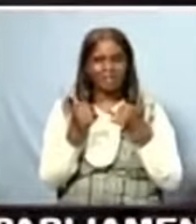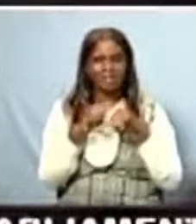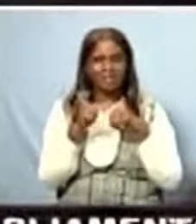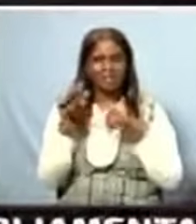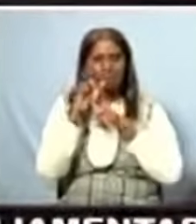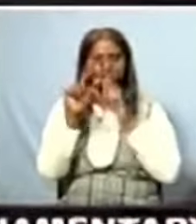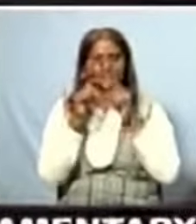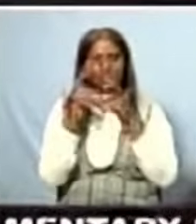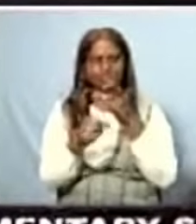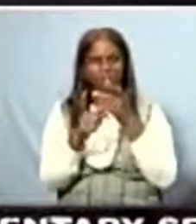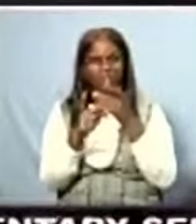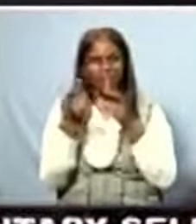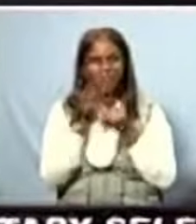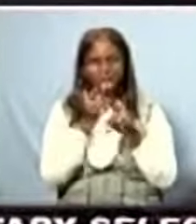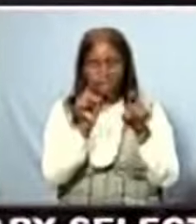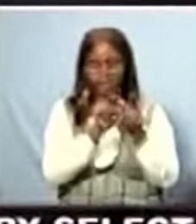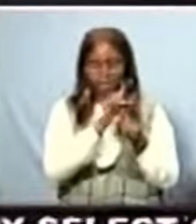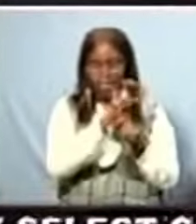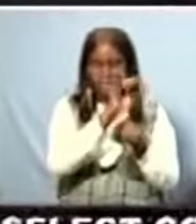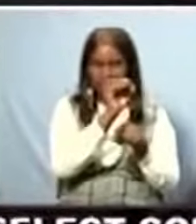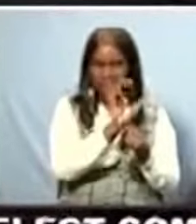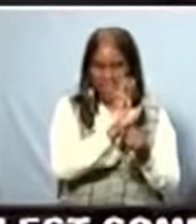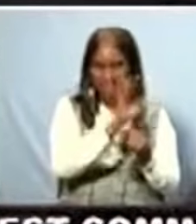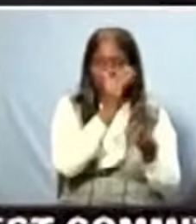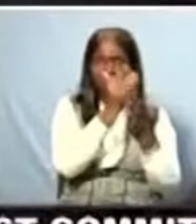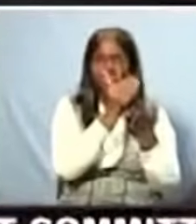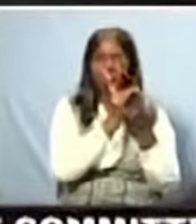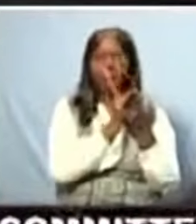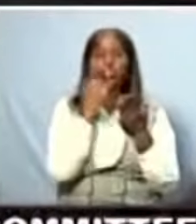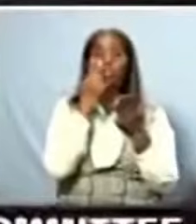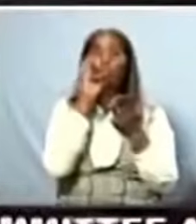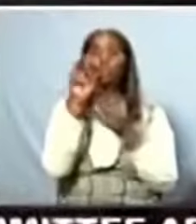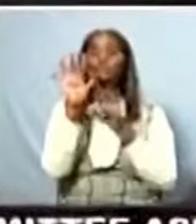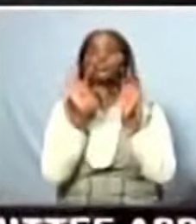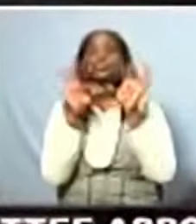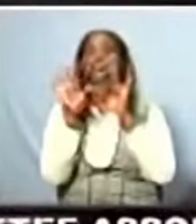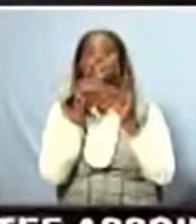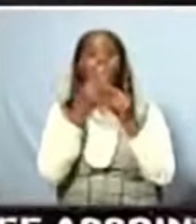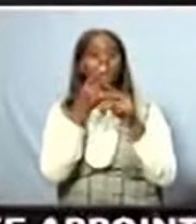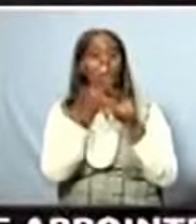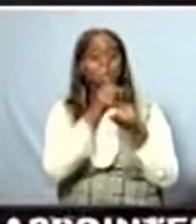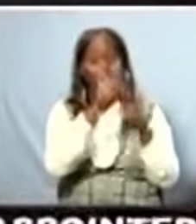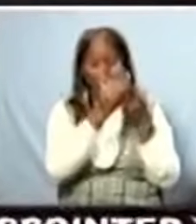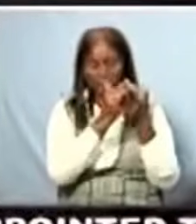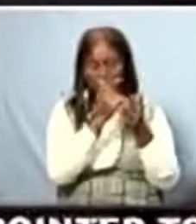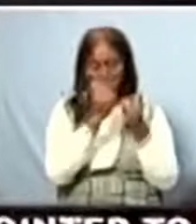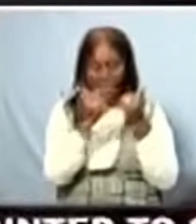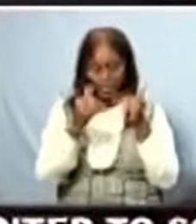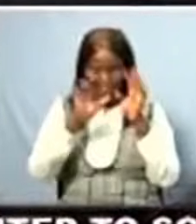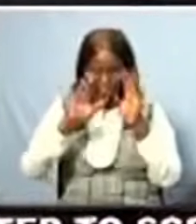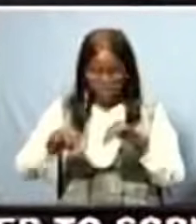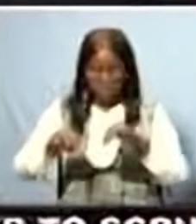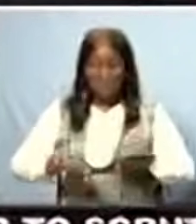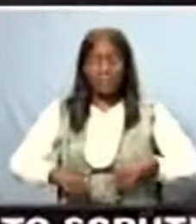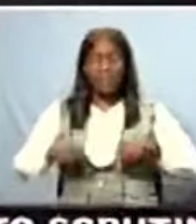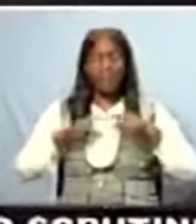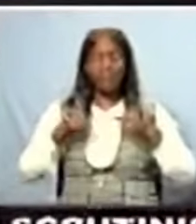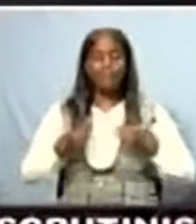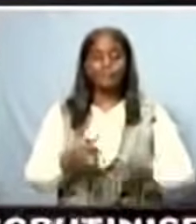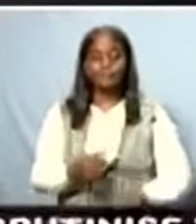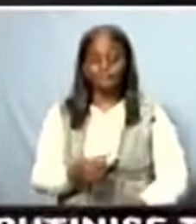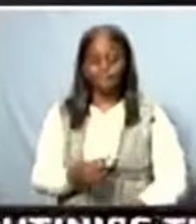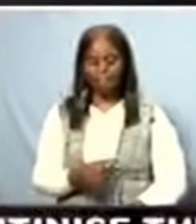is, from that 100% list, who will choose the names from that list? Because, you know, we are living in the